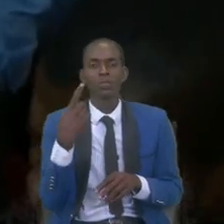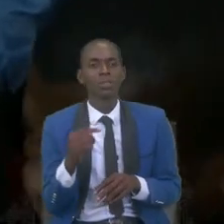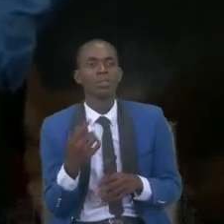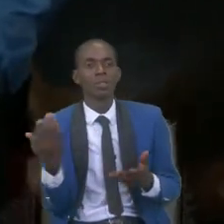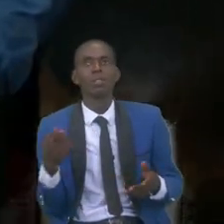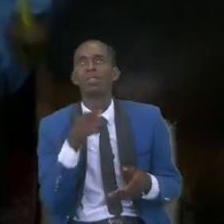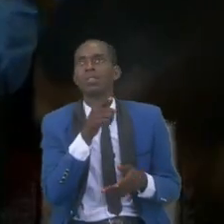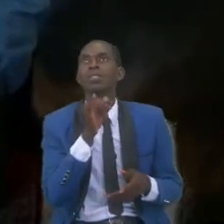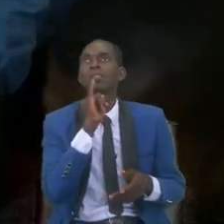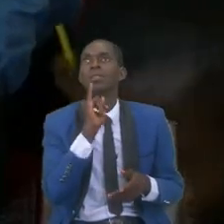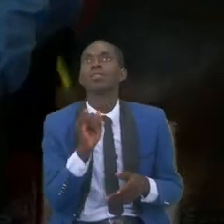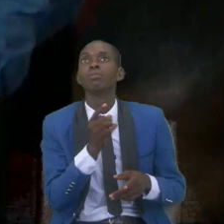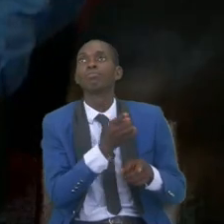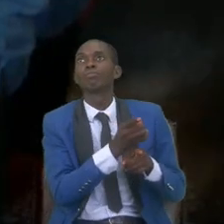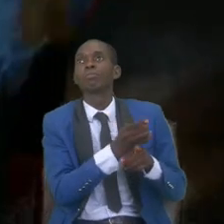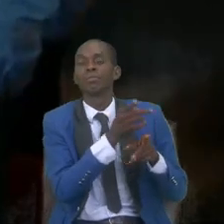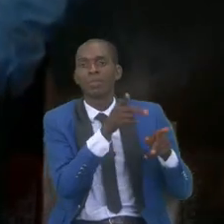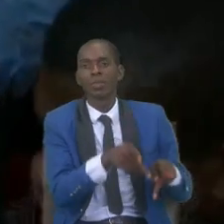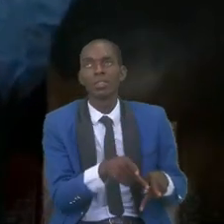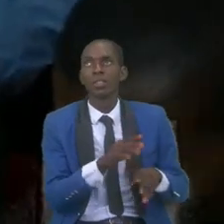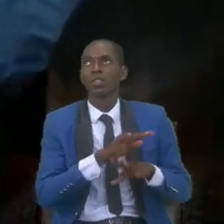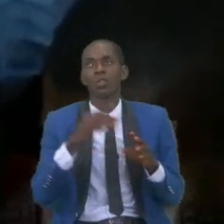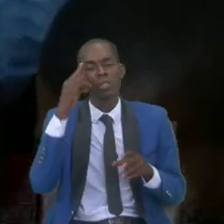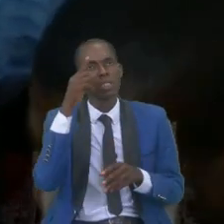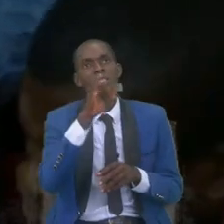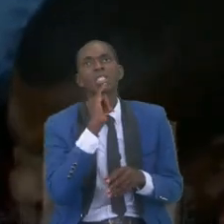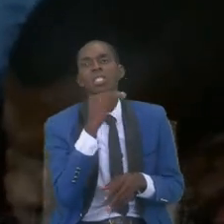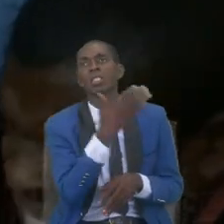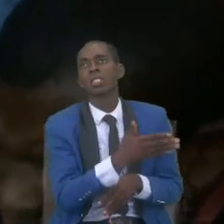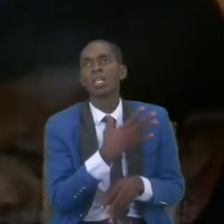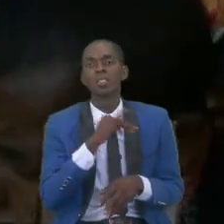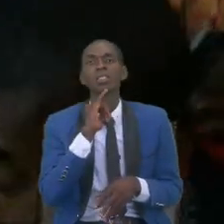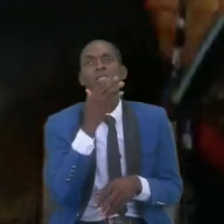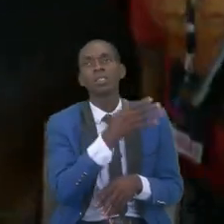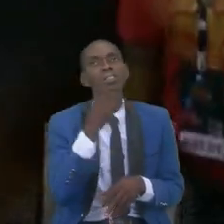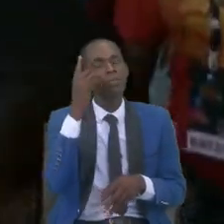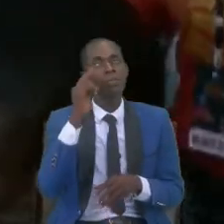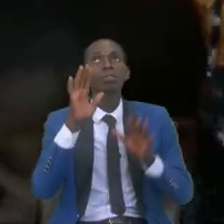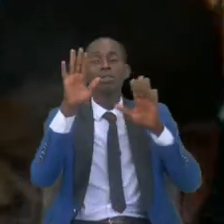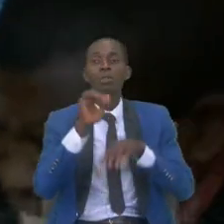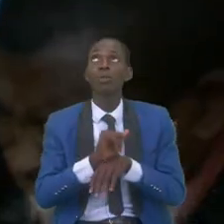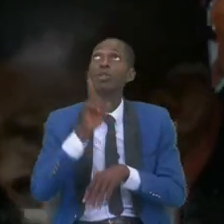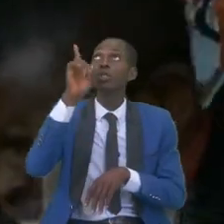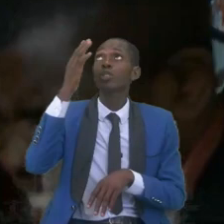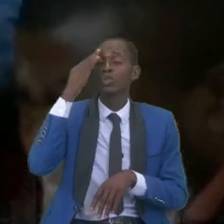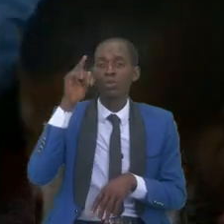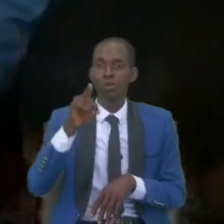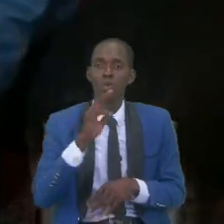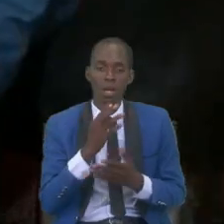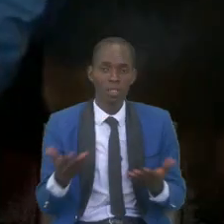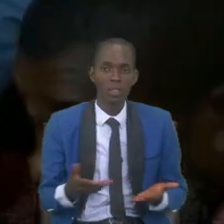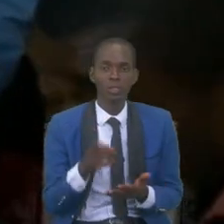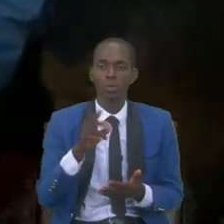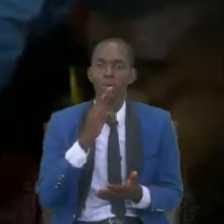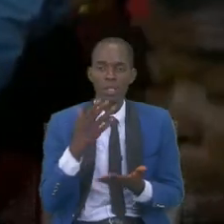Don't think he is there and is there for exploits. You know you are there, and you are there for exploits.